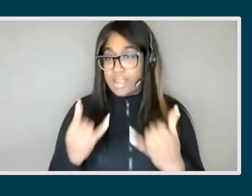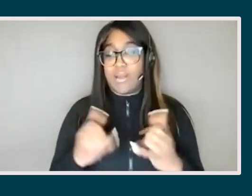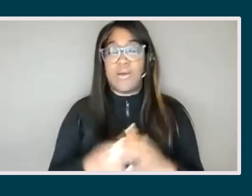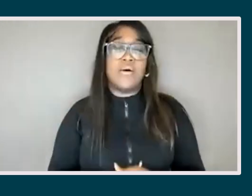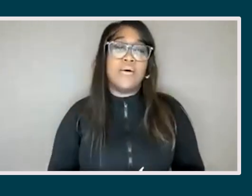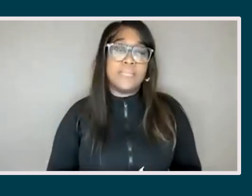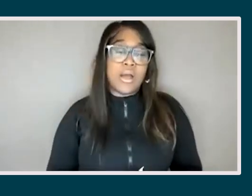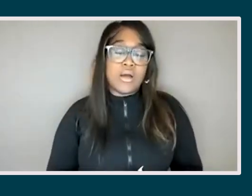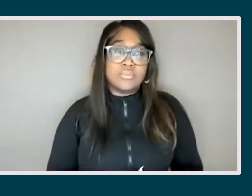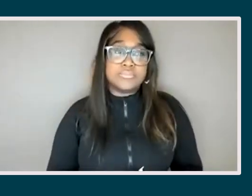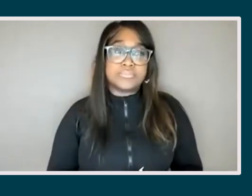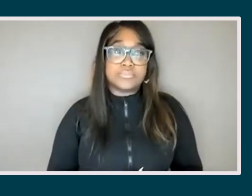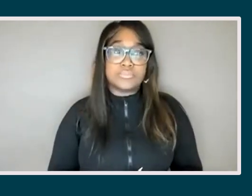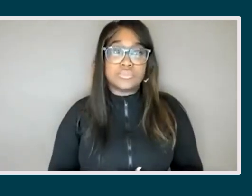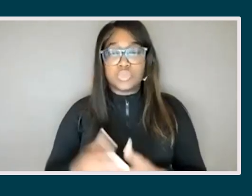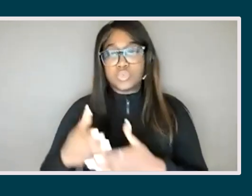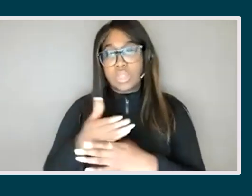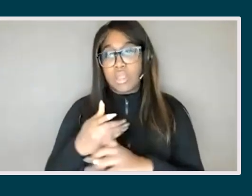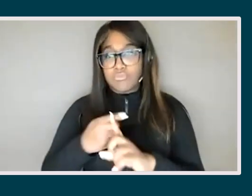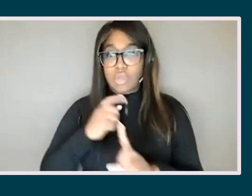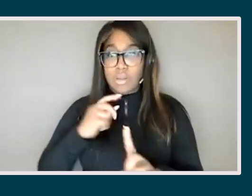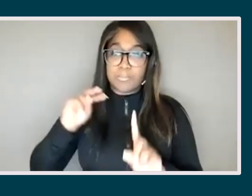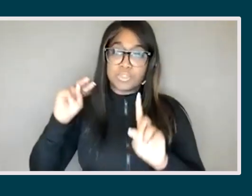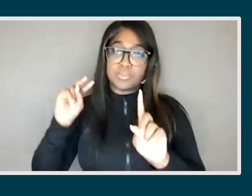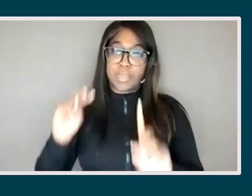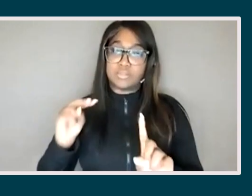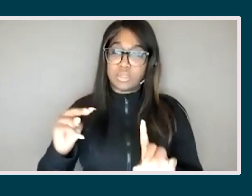But just sharing from the perspective of,